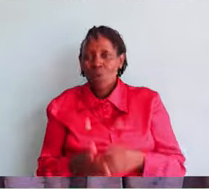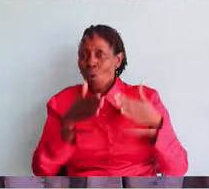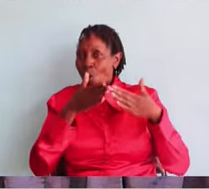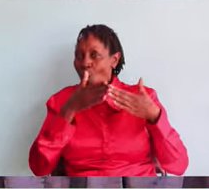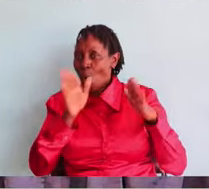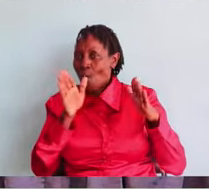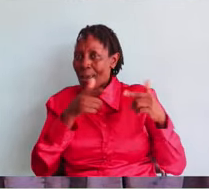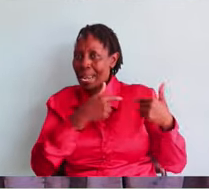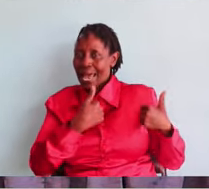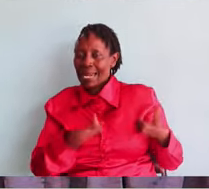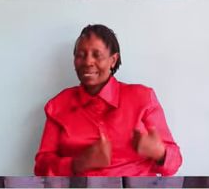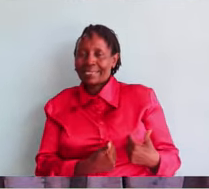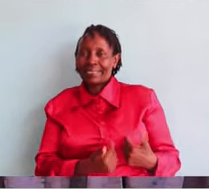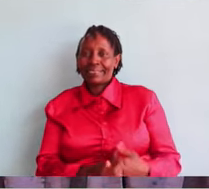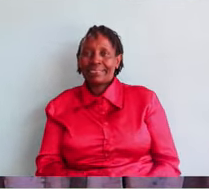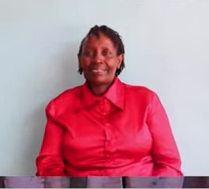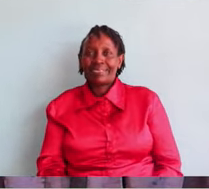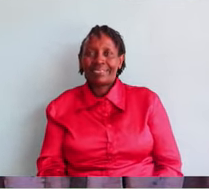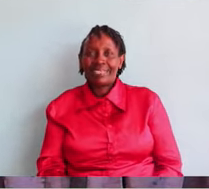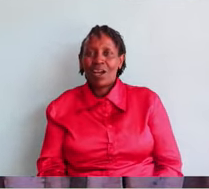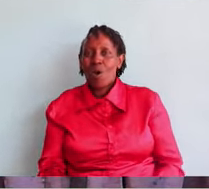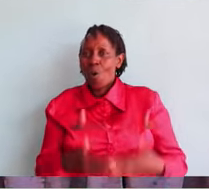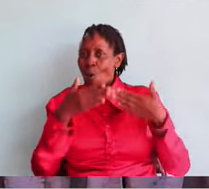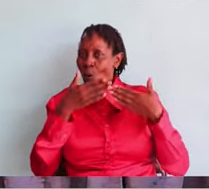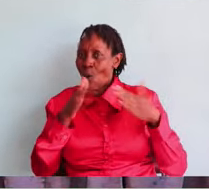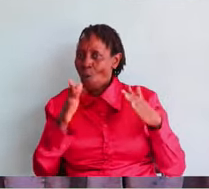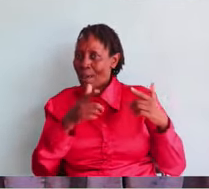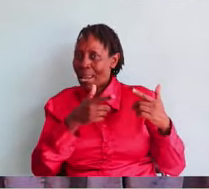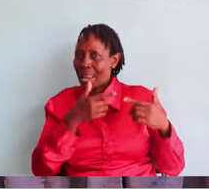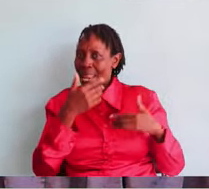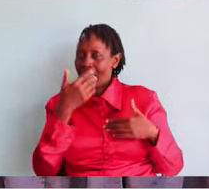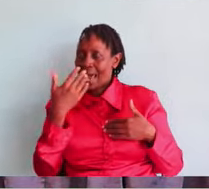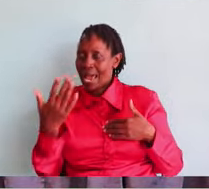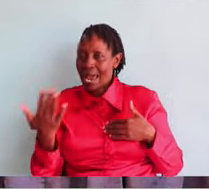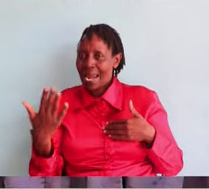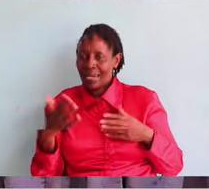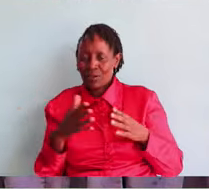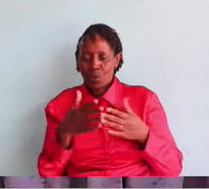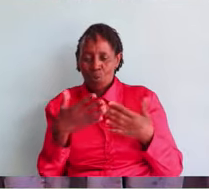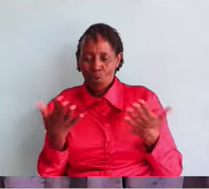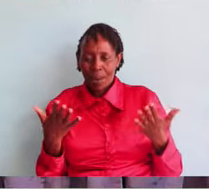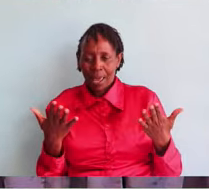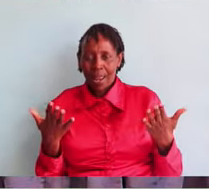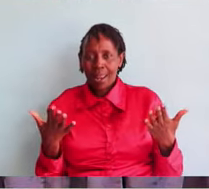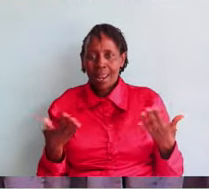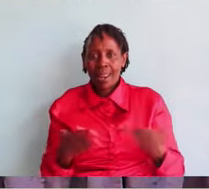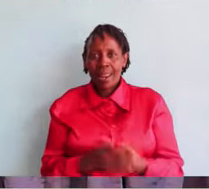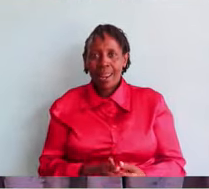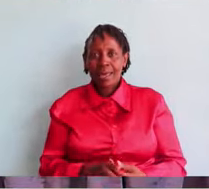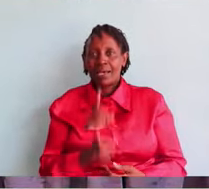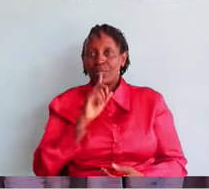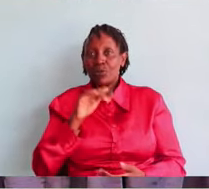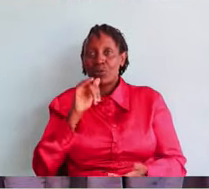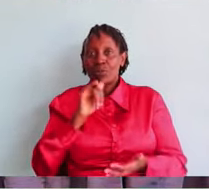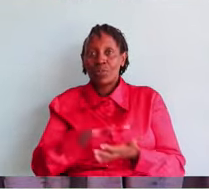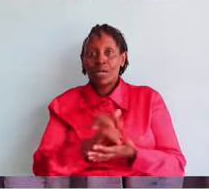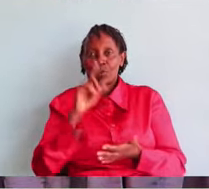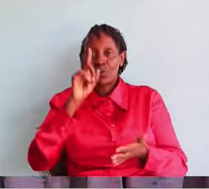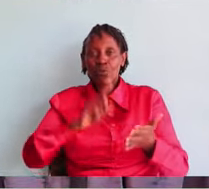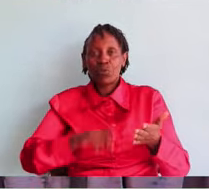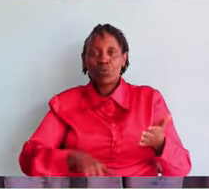open-hearted and also open-handed, so that we are able to, from whatever is in